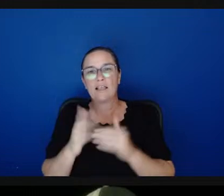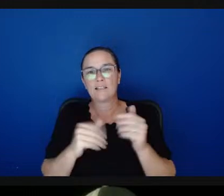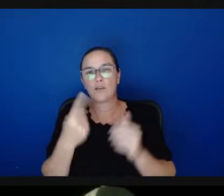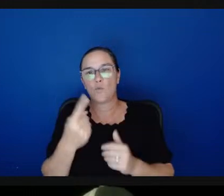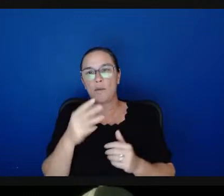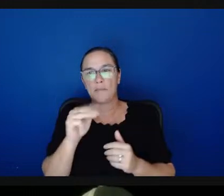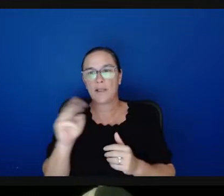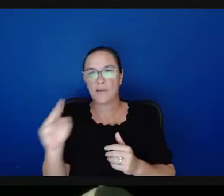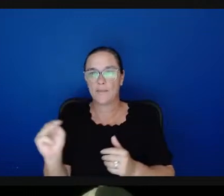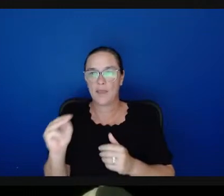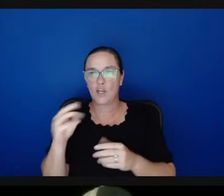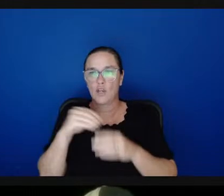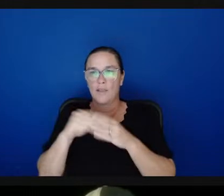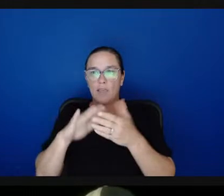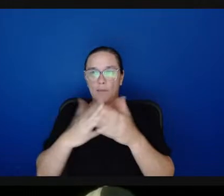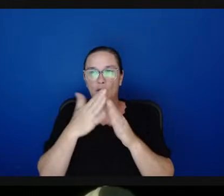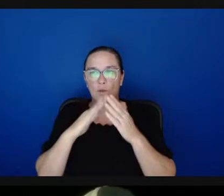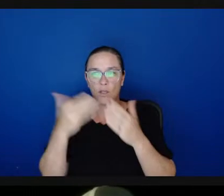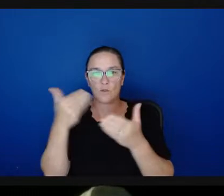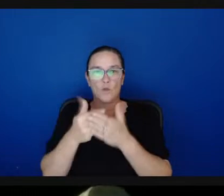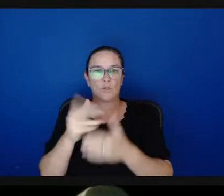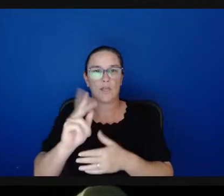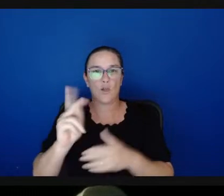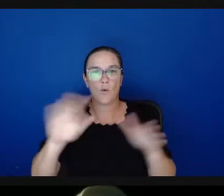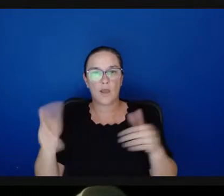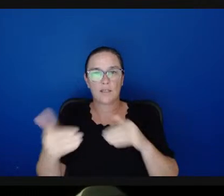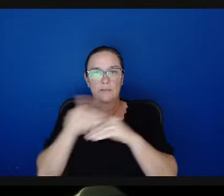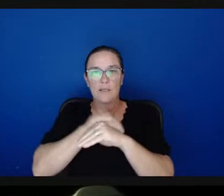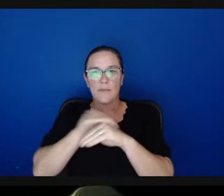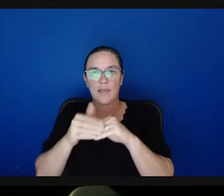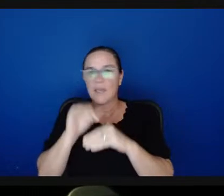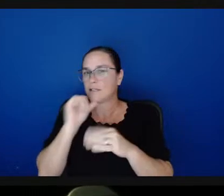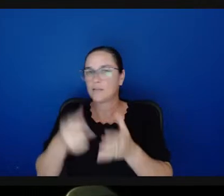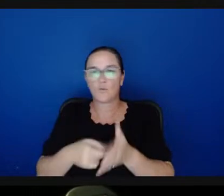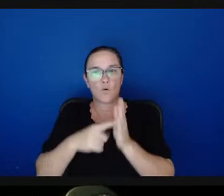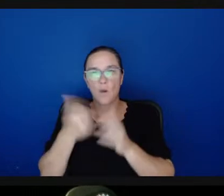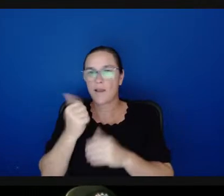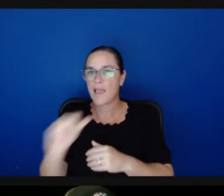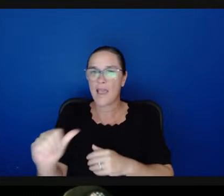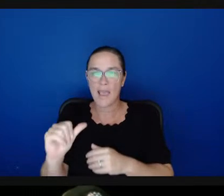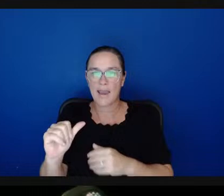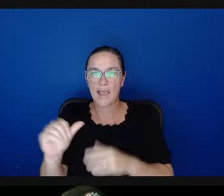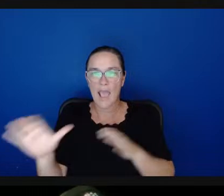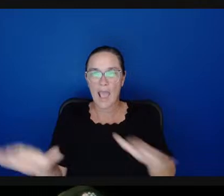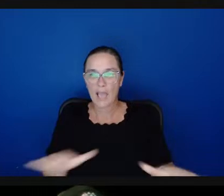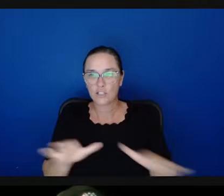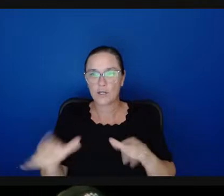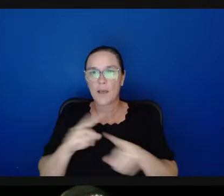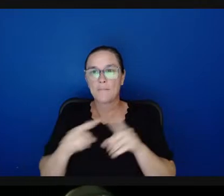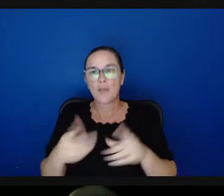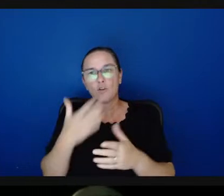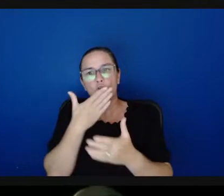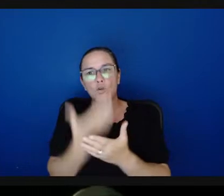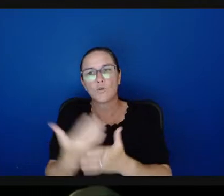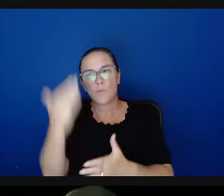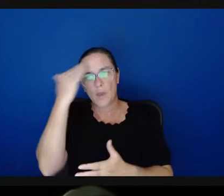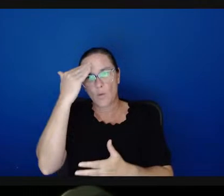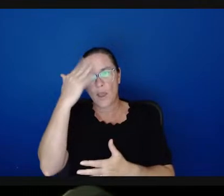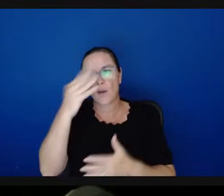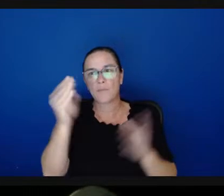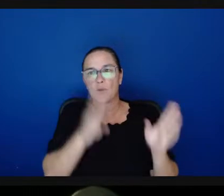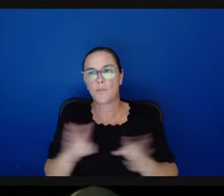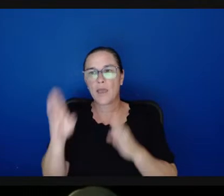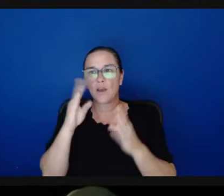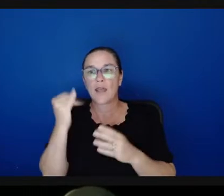communities near the summit. This amount usually does not require any action, but it's good to be aware and prepared in case